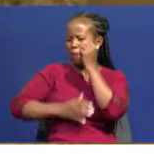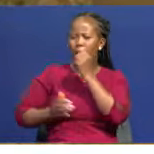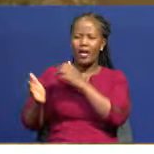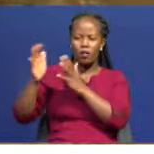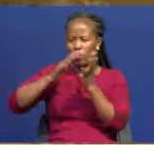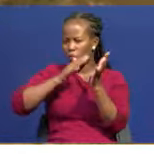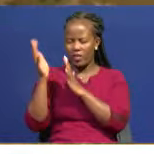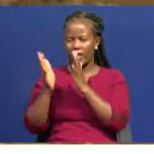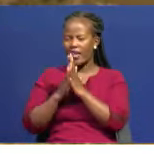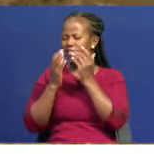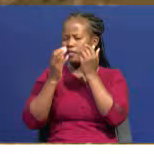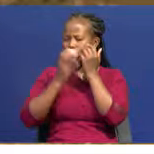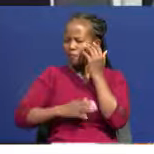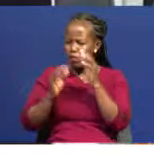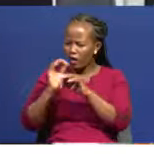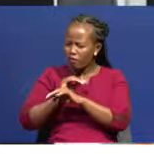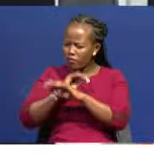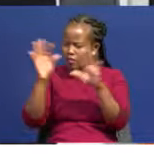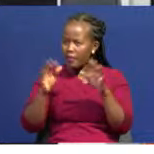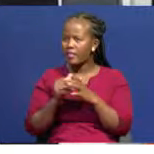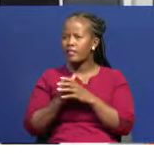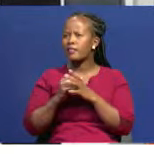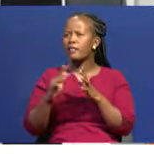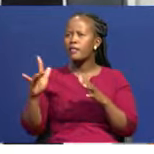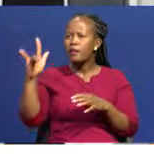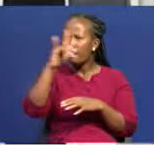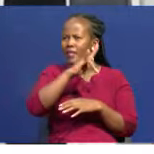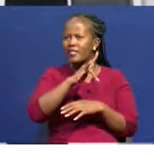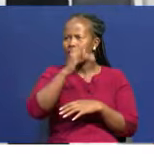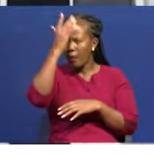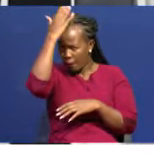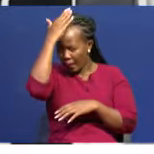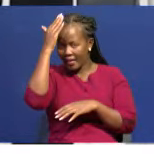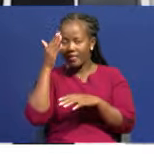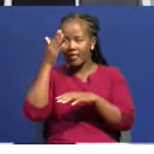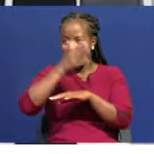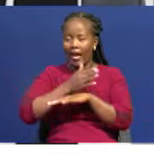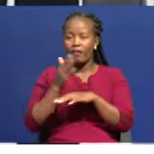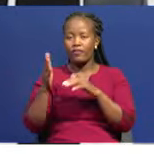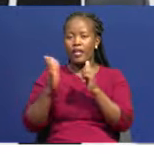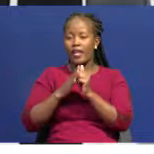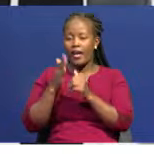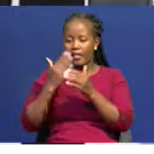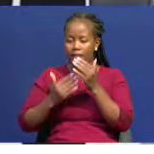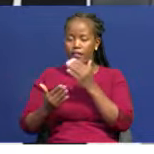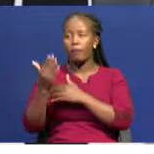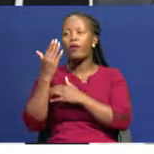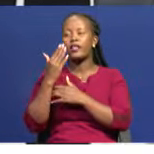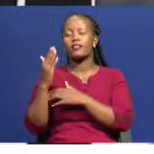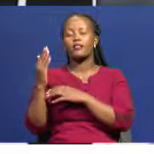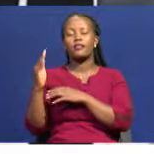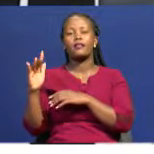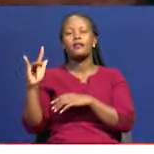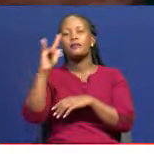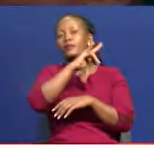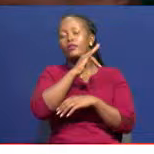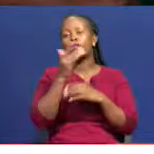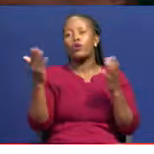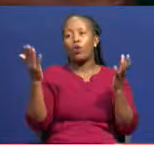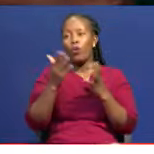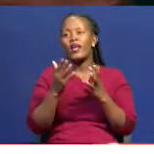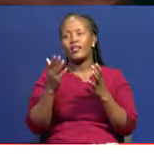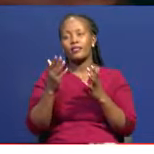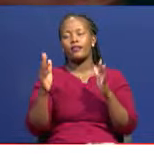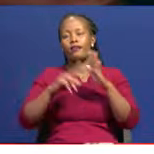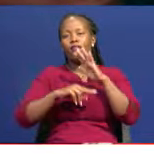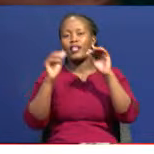visibility. The plane left Lilongwe on Monday, just after 9 a.m. Malawian time, headed to Muzuzu, where the vice president was